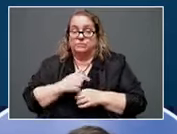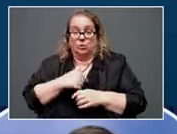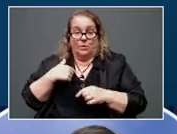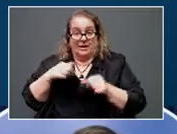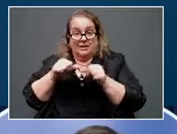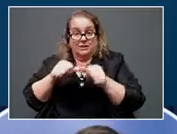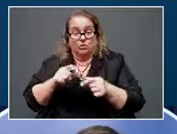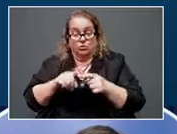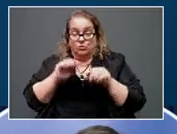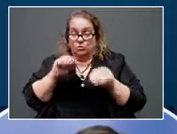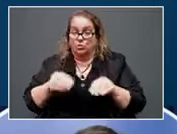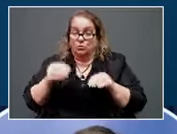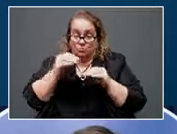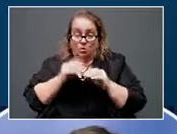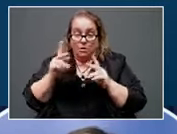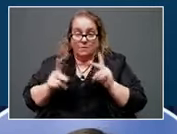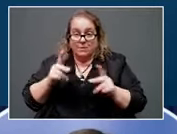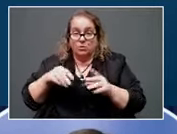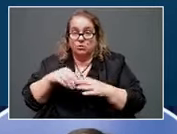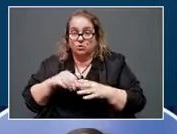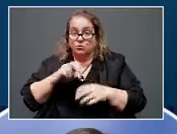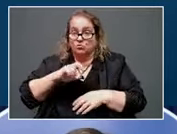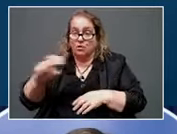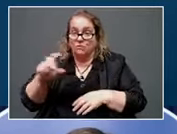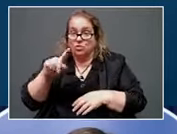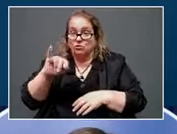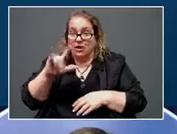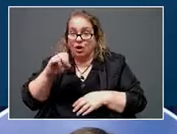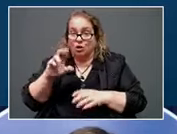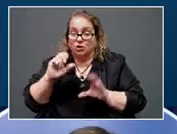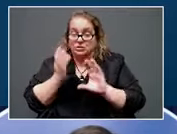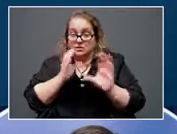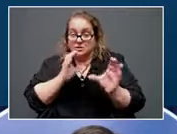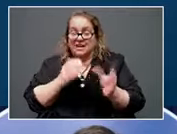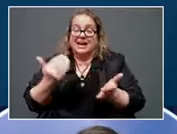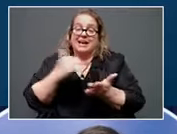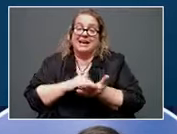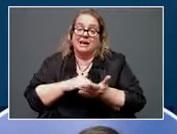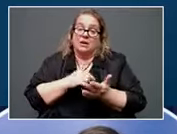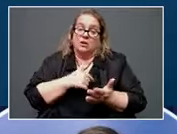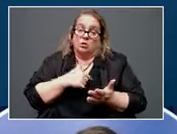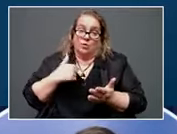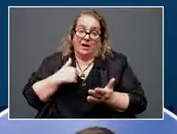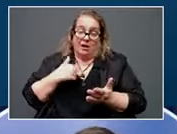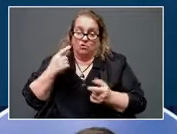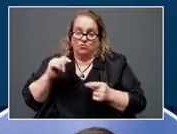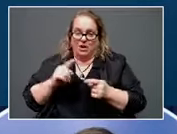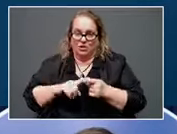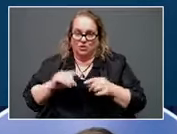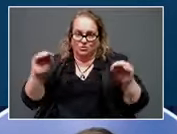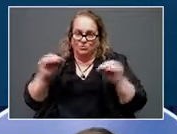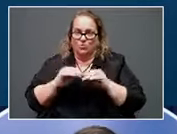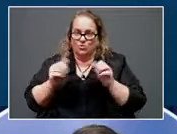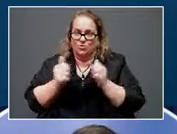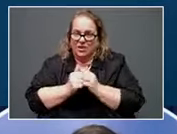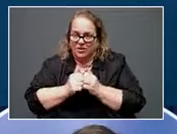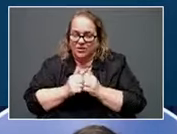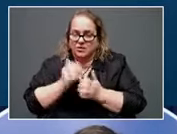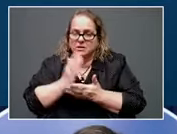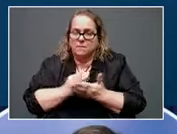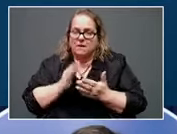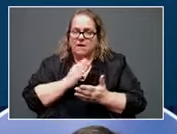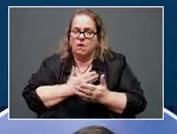more individuals into travel trailers. Again, we are consolidating some of our